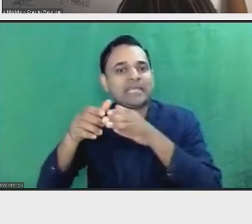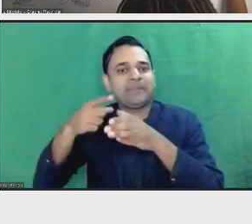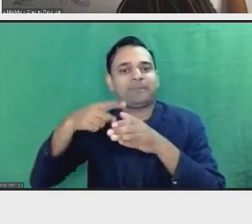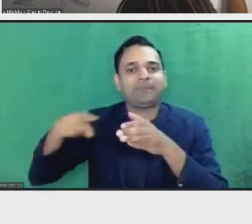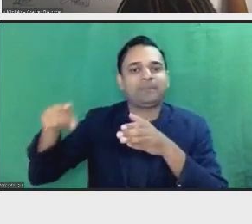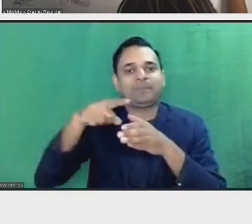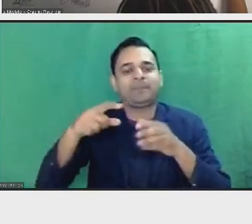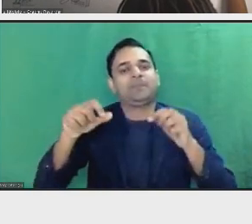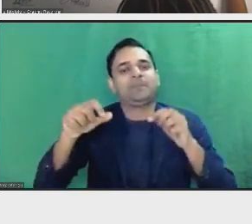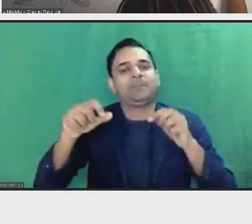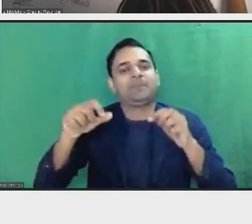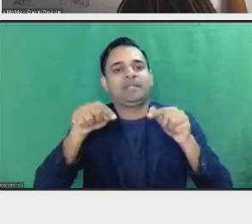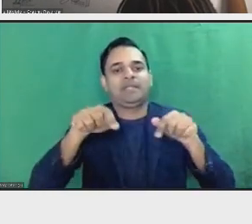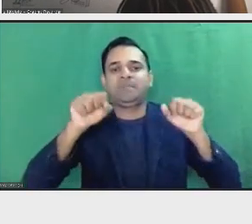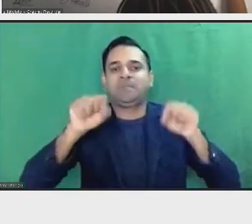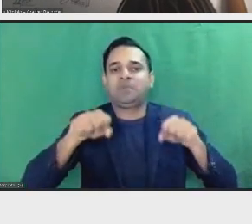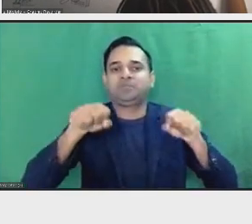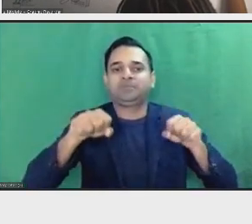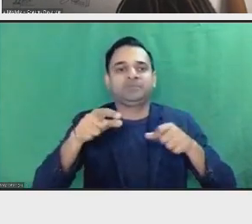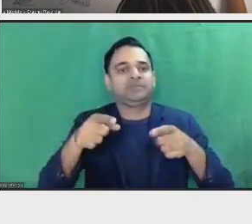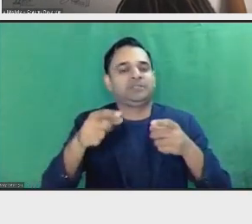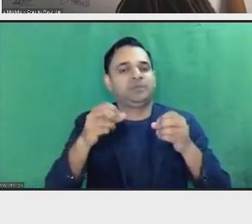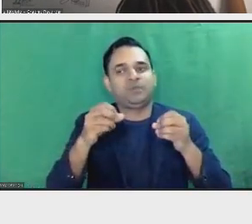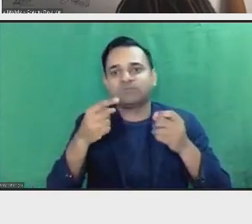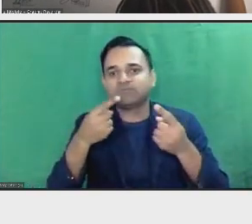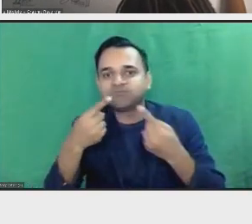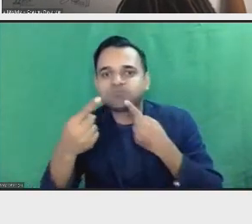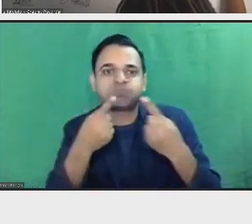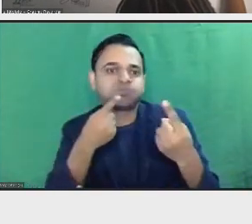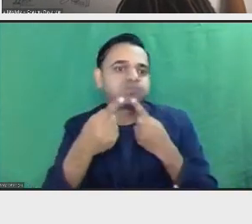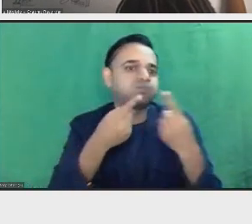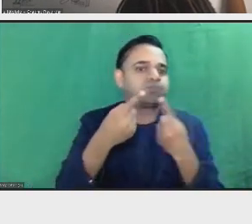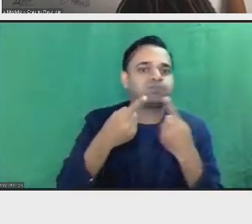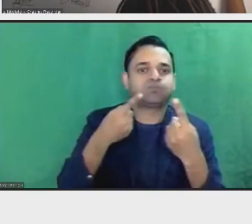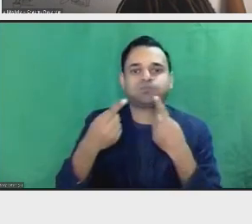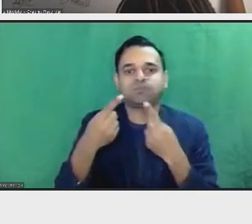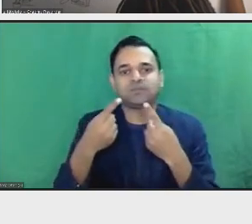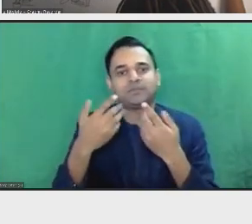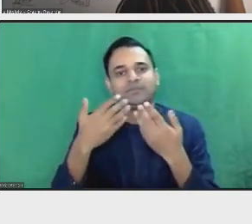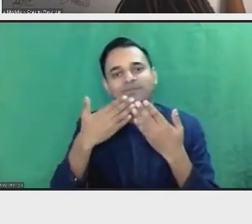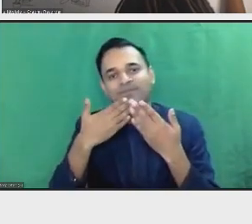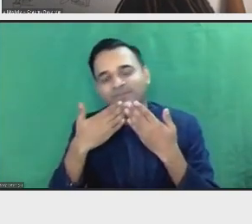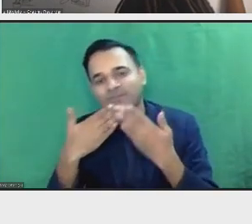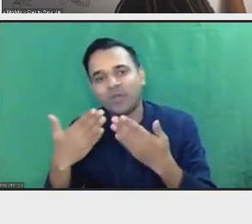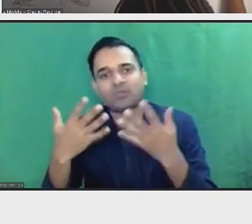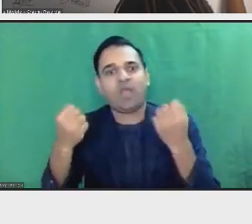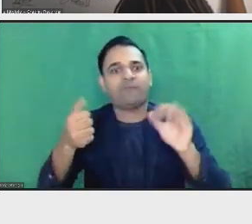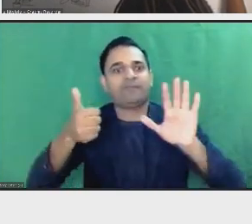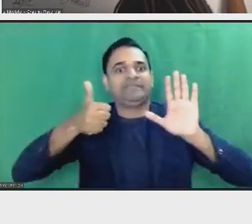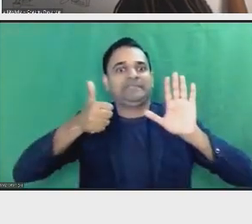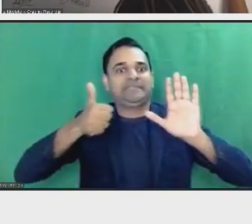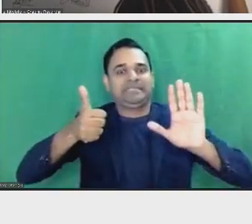to provide 6 simultaneous interpretation in the 6 languages. So we had